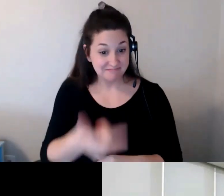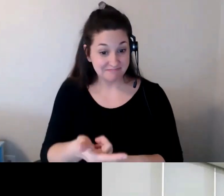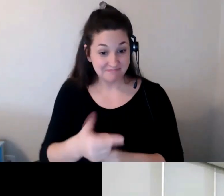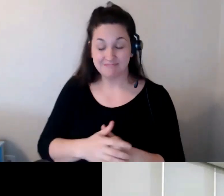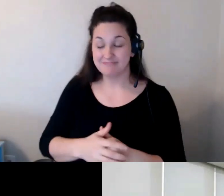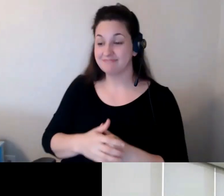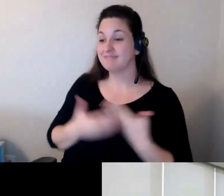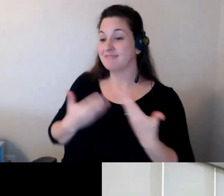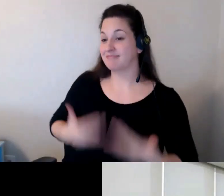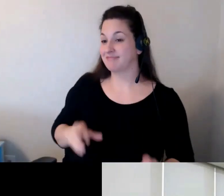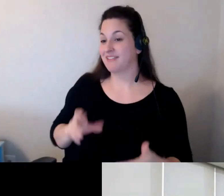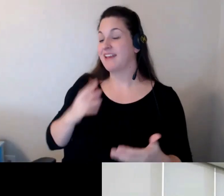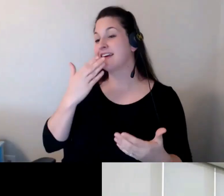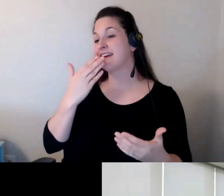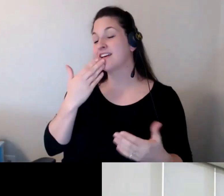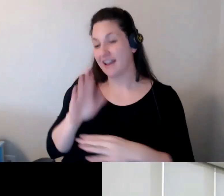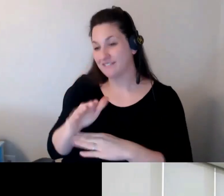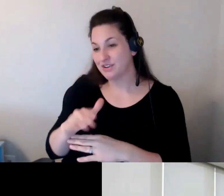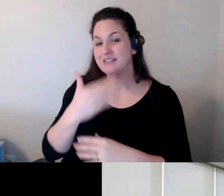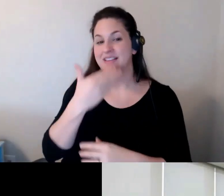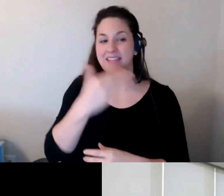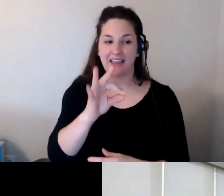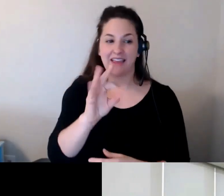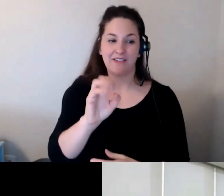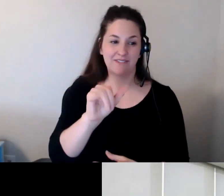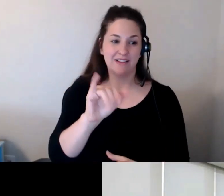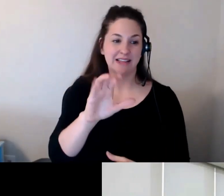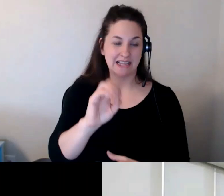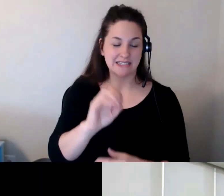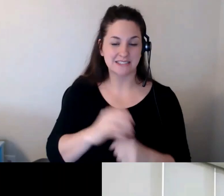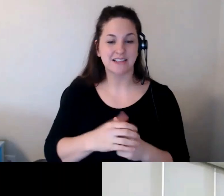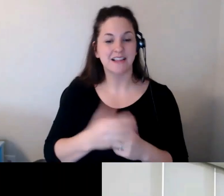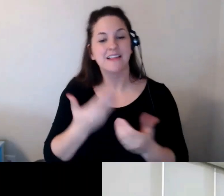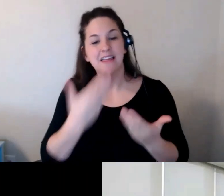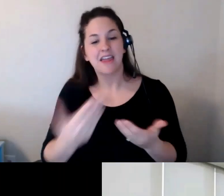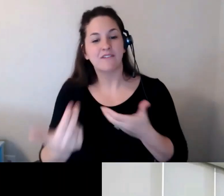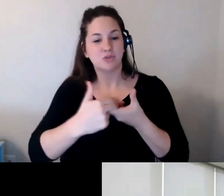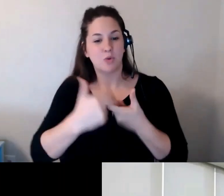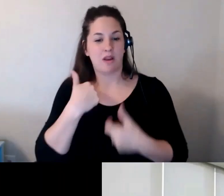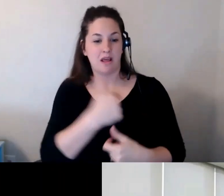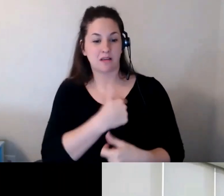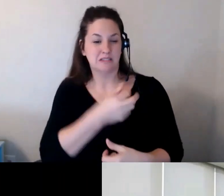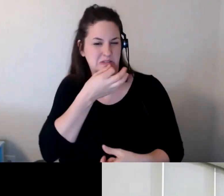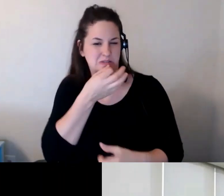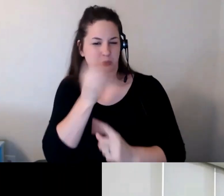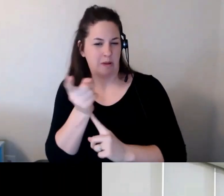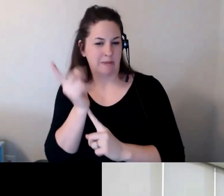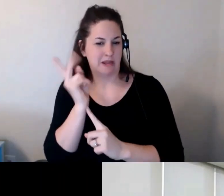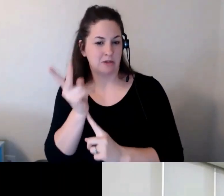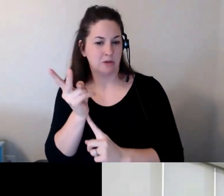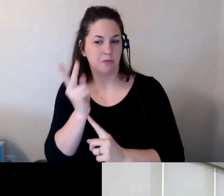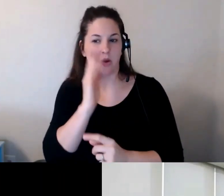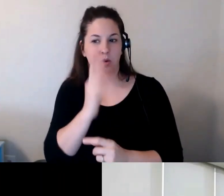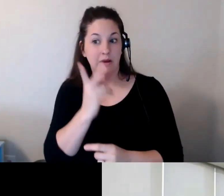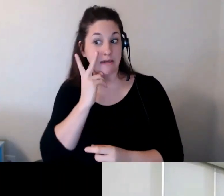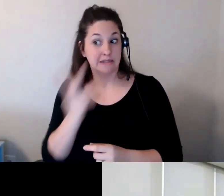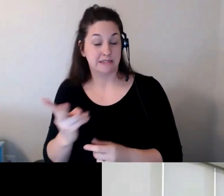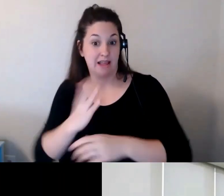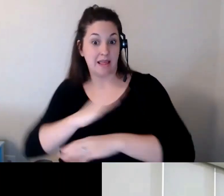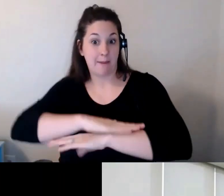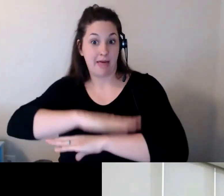Felice. Thank you for joining us this afternoon. In just a minute or two, you're going to see the